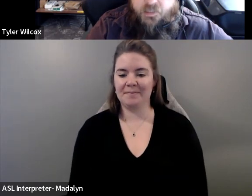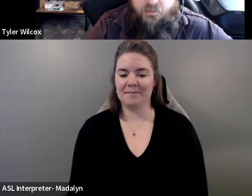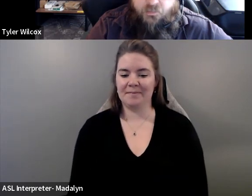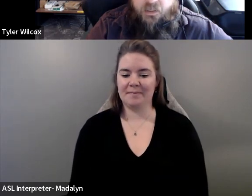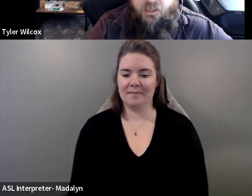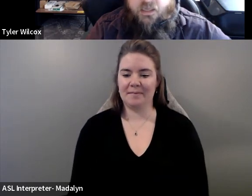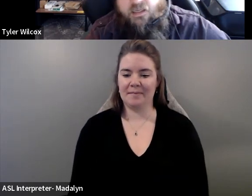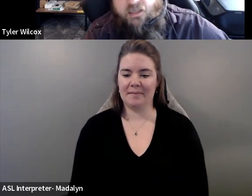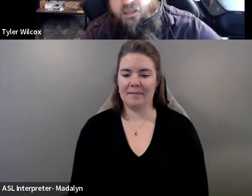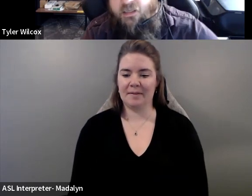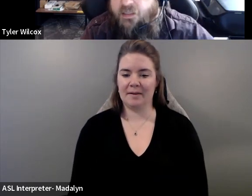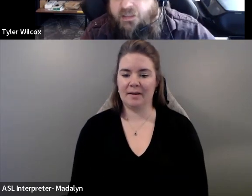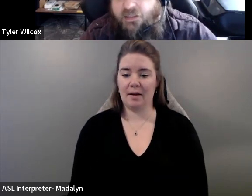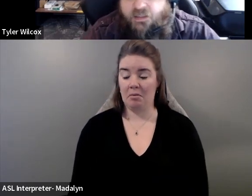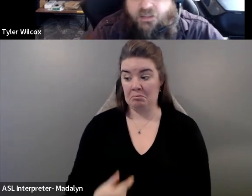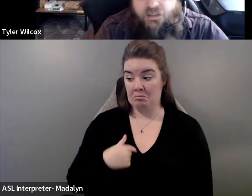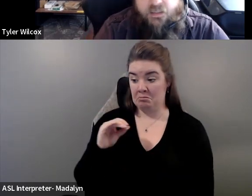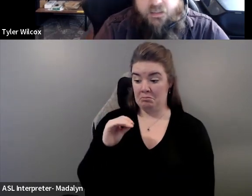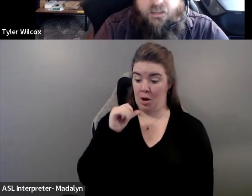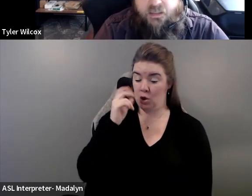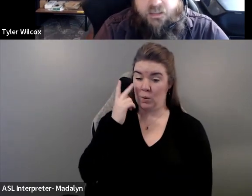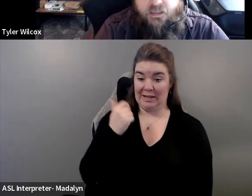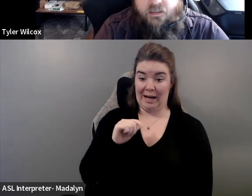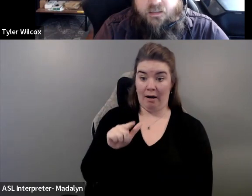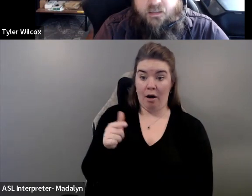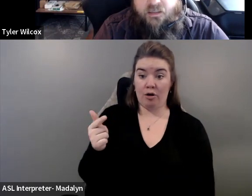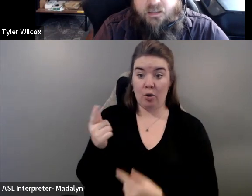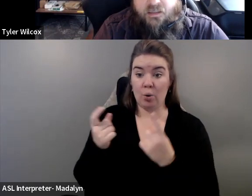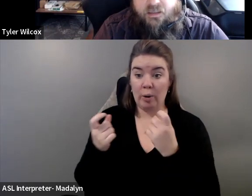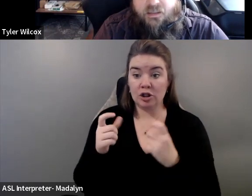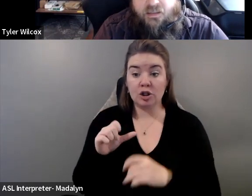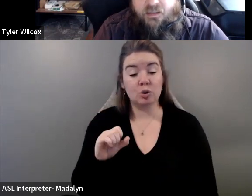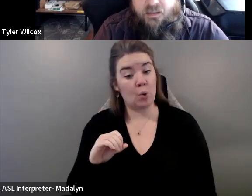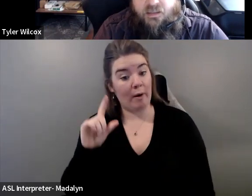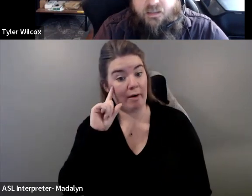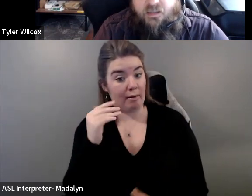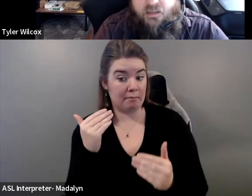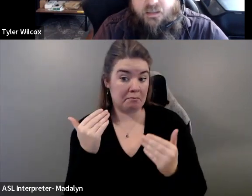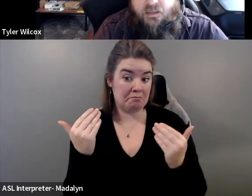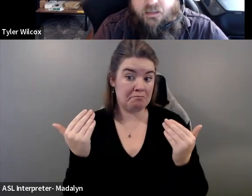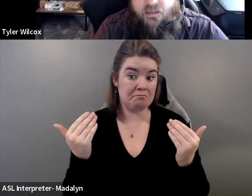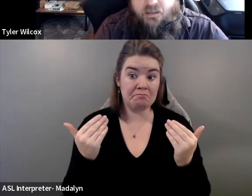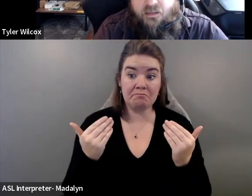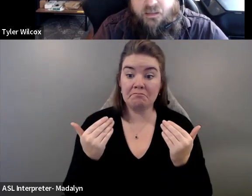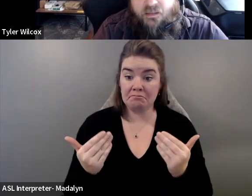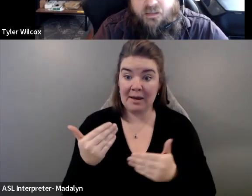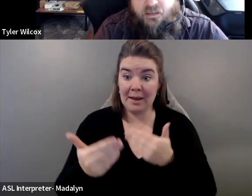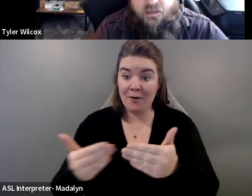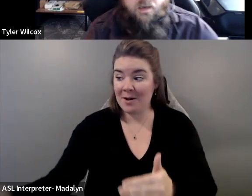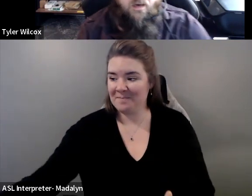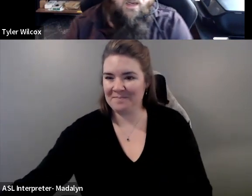I'm not Absolutely. seeing any other questions, so I think we can keep moving